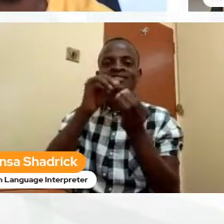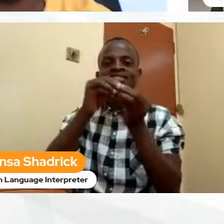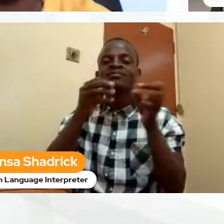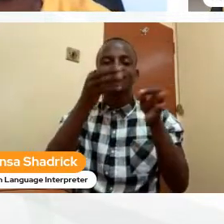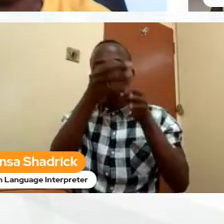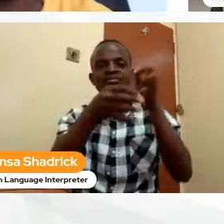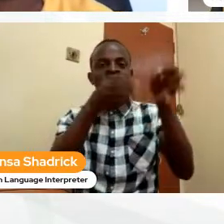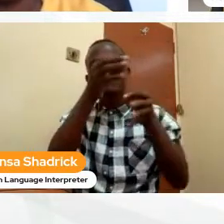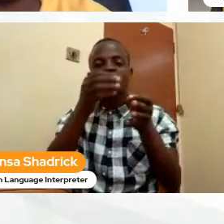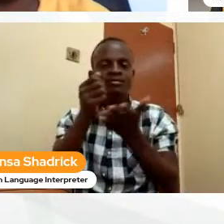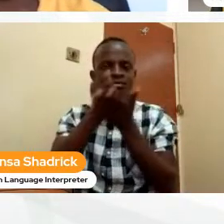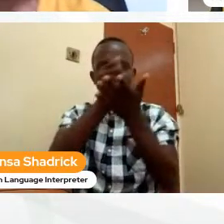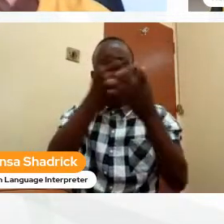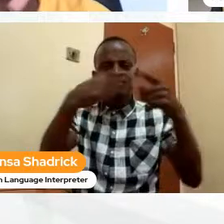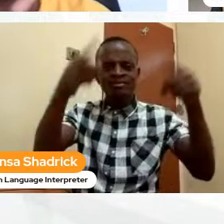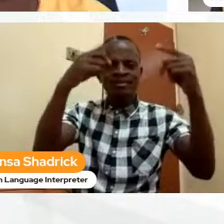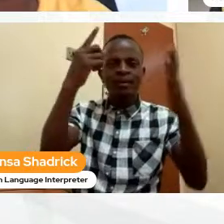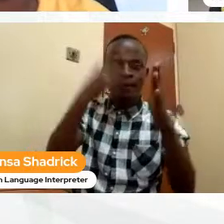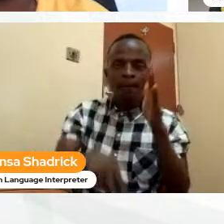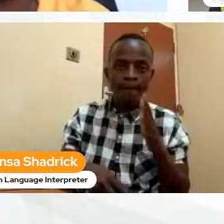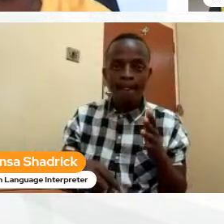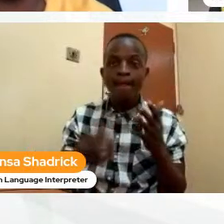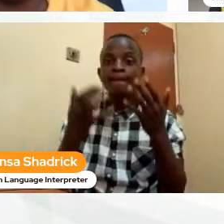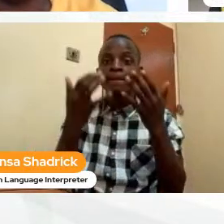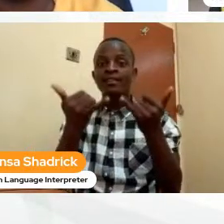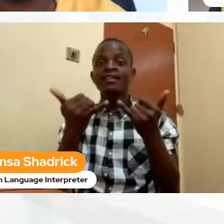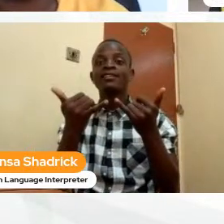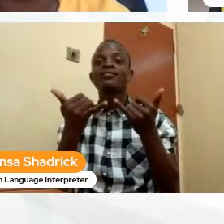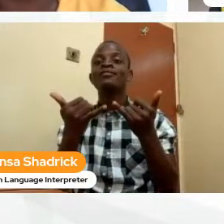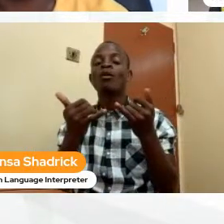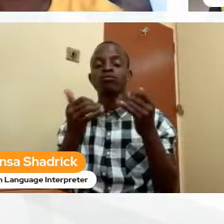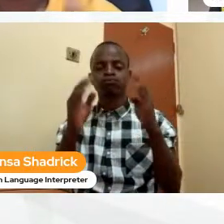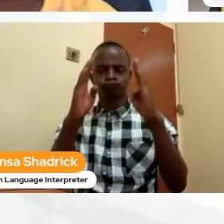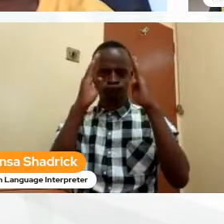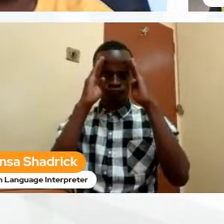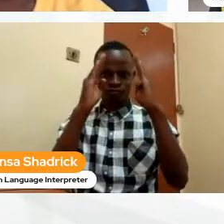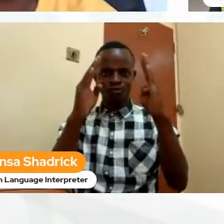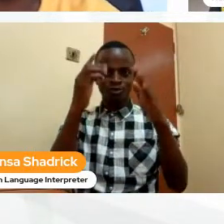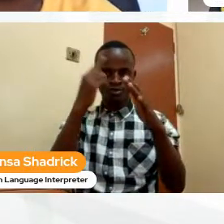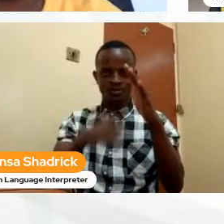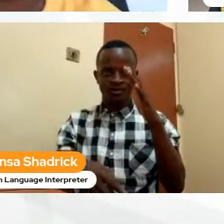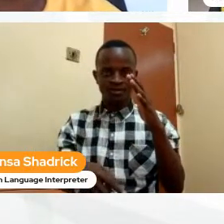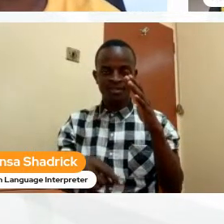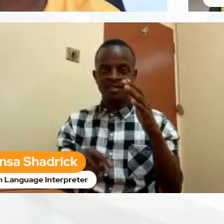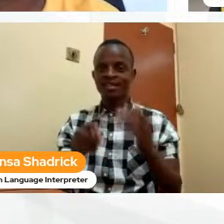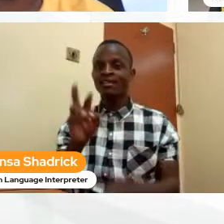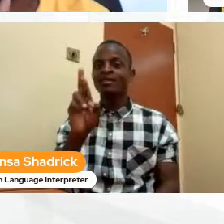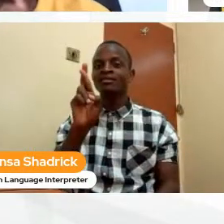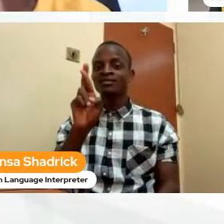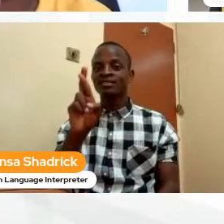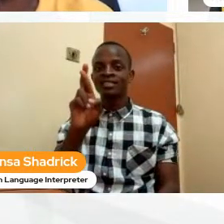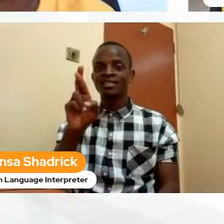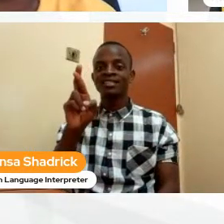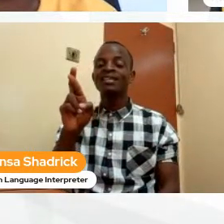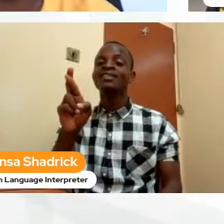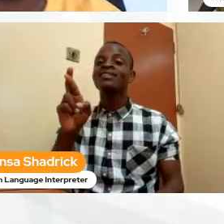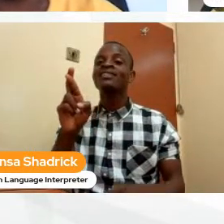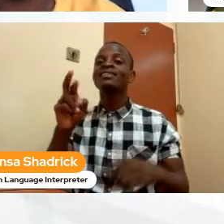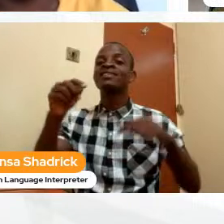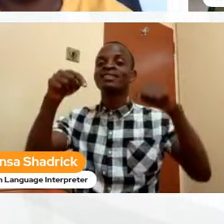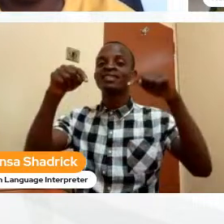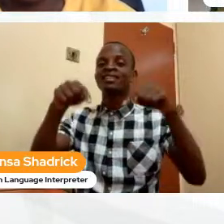Health Heroes Award. Now I want us to talk about something that's really great, and that's the Regional Adolescent Health Indaba